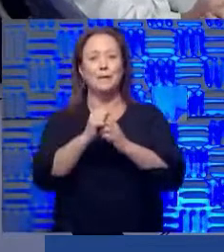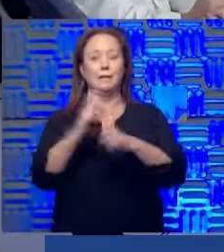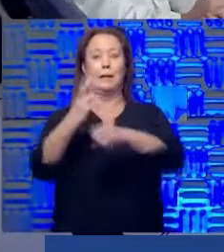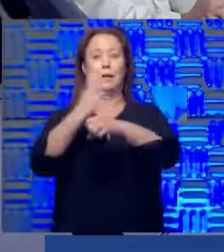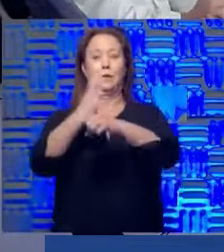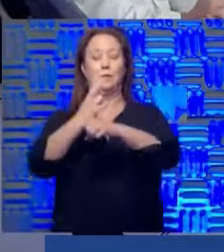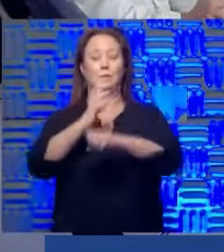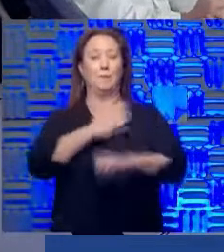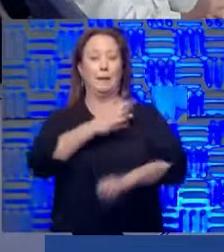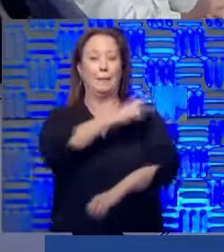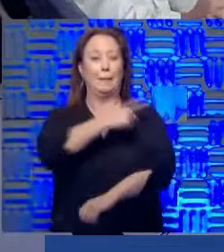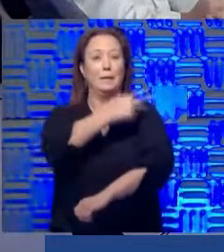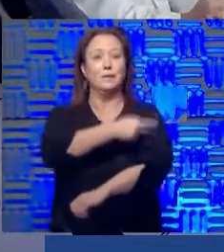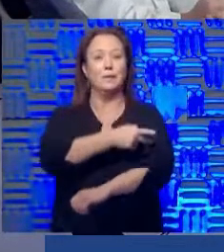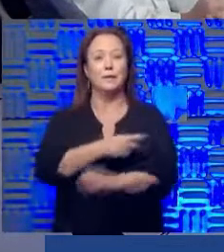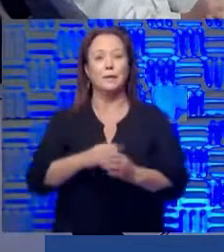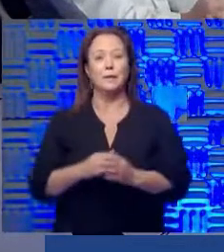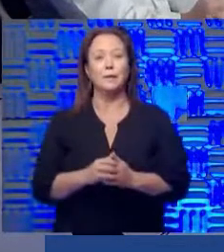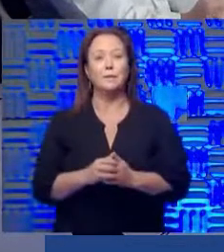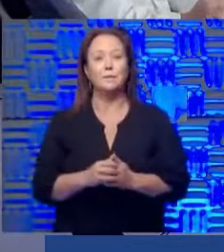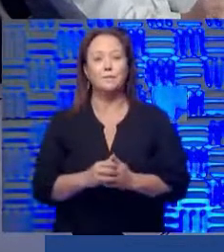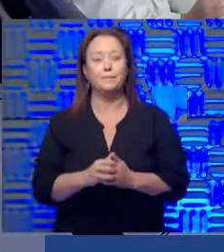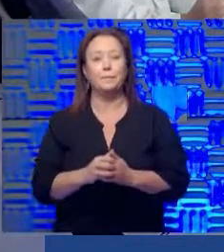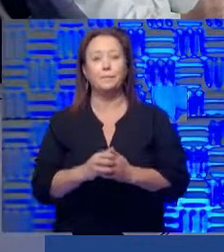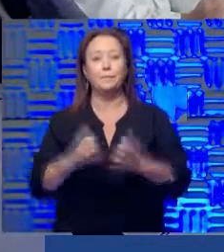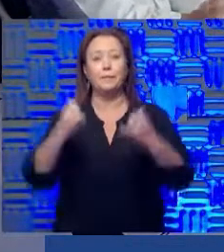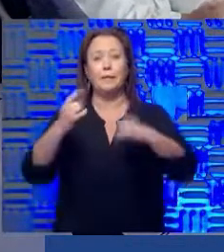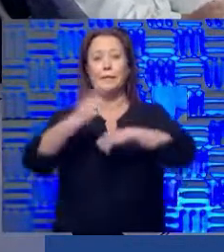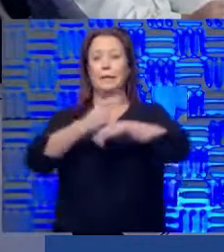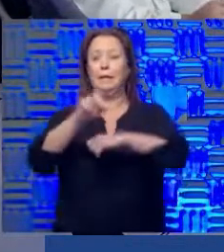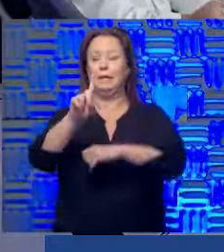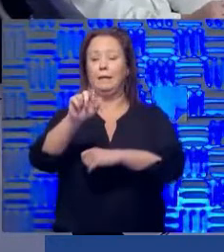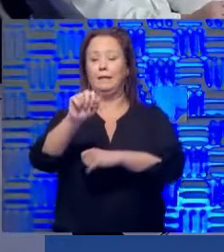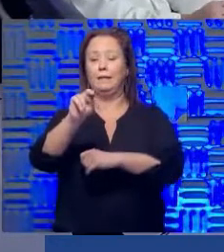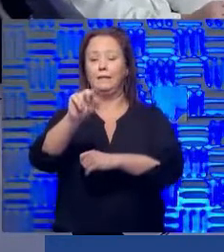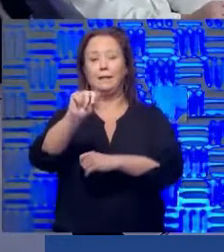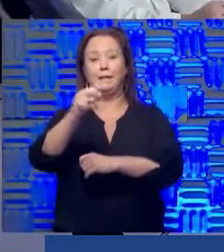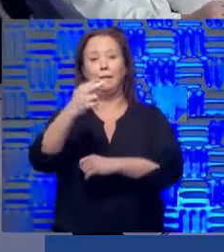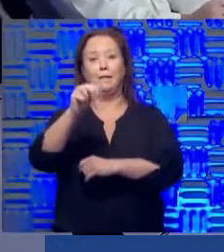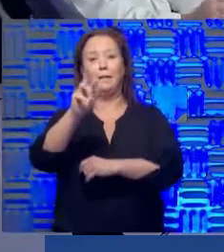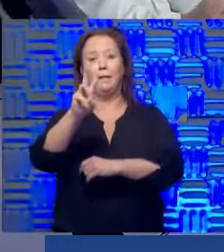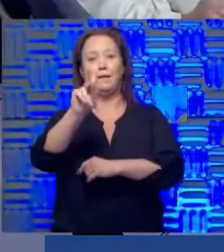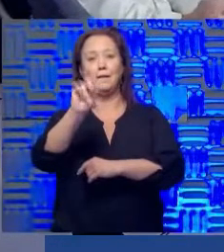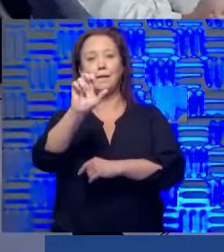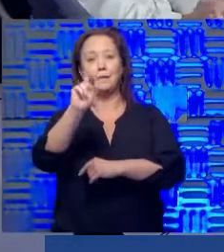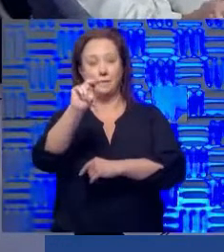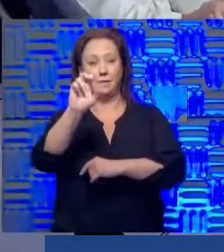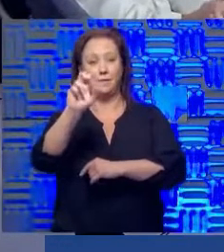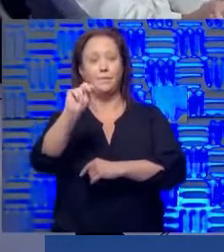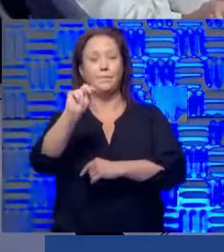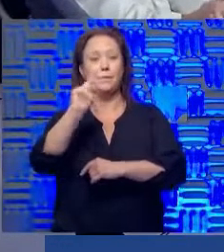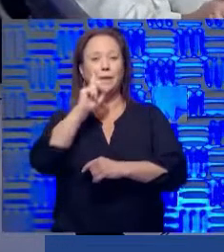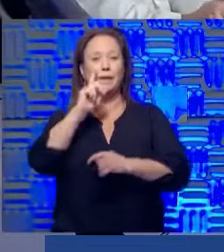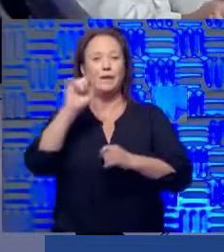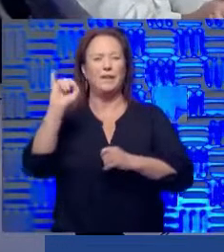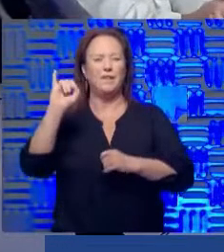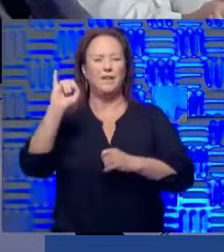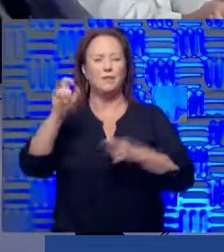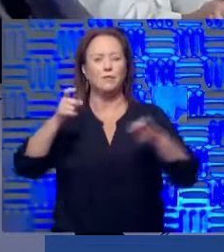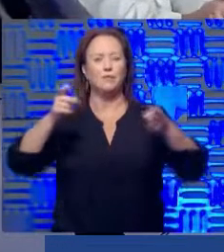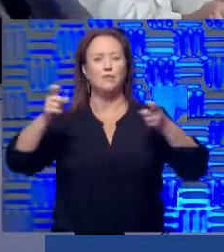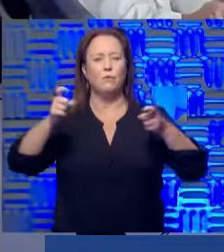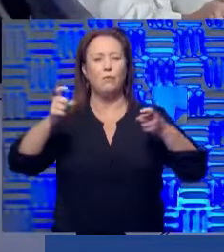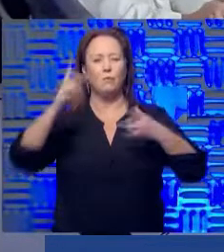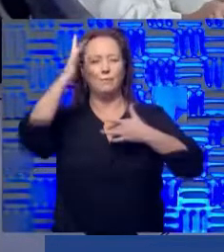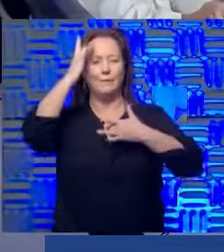use with my patients. So with us, of course, Dana Hawkinson, Doc Hawk. We're talking about some of the infection control, infectious disease issues